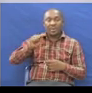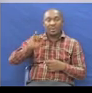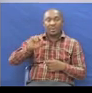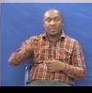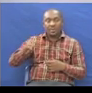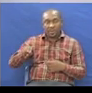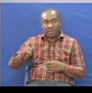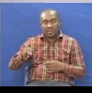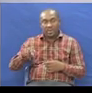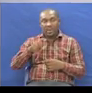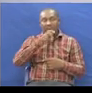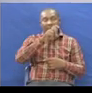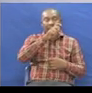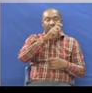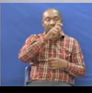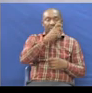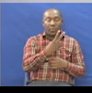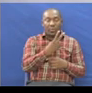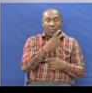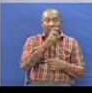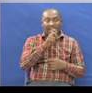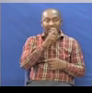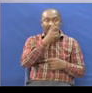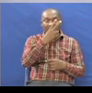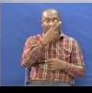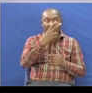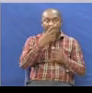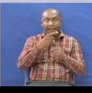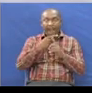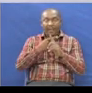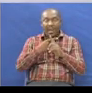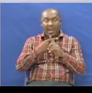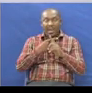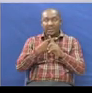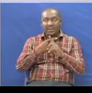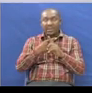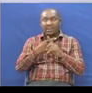plus x minus 10 is equal to 0.